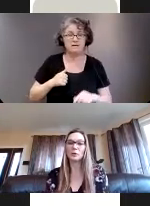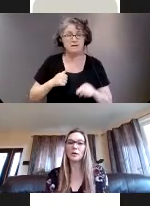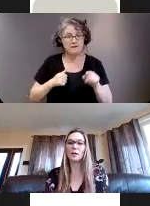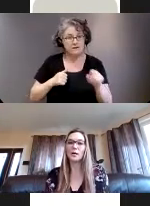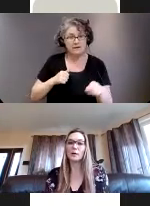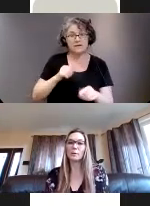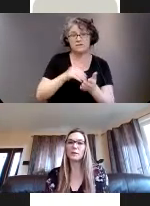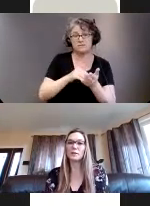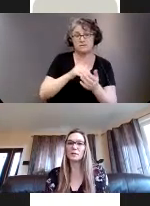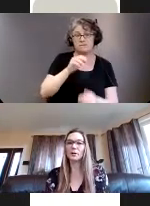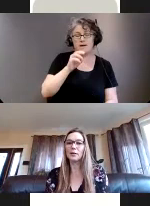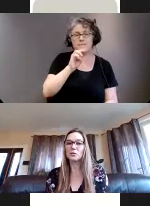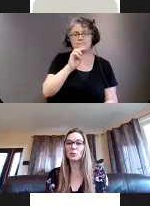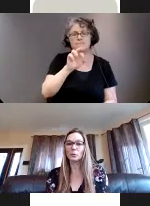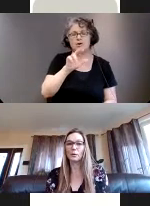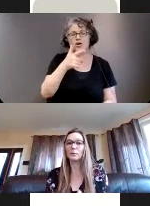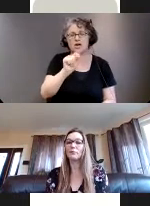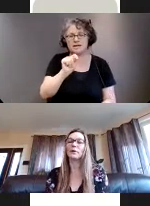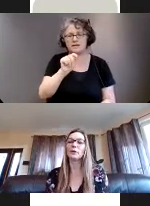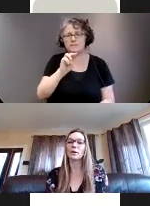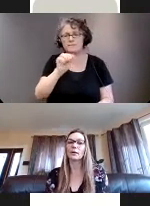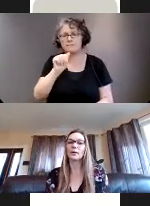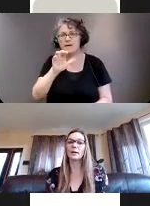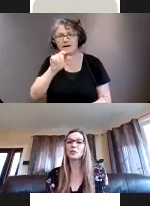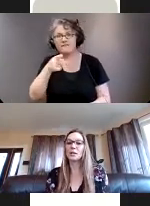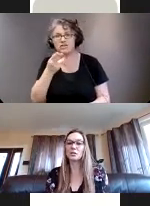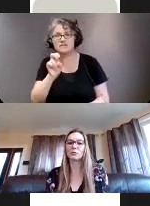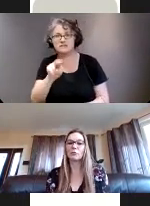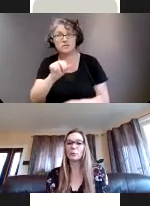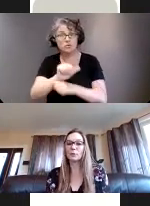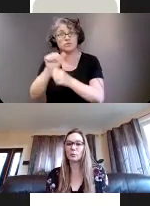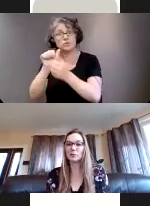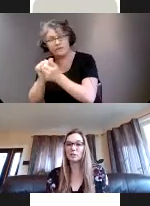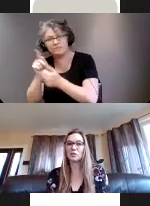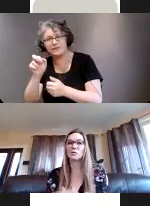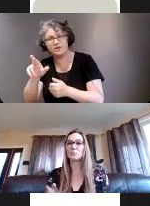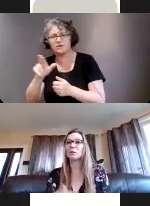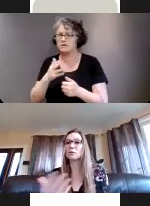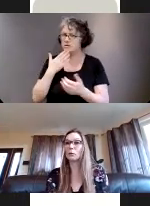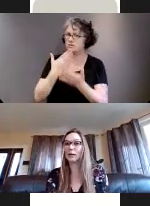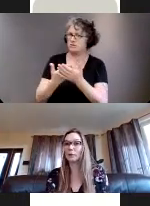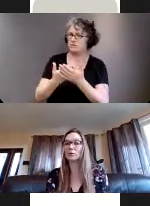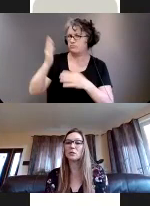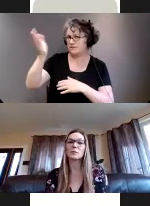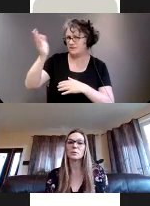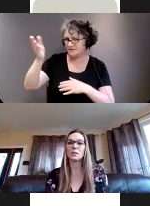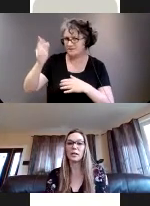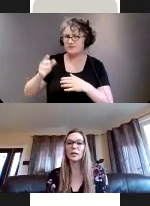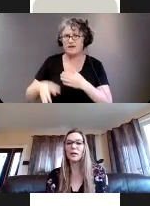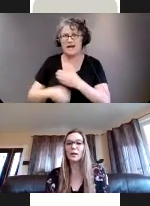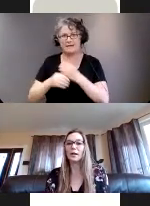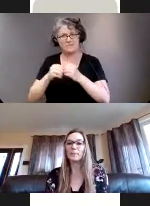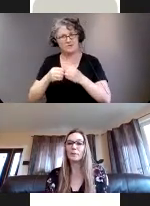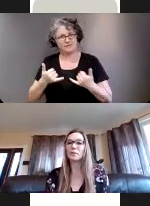with Peter in this area. So that'll be a very educational, informative presentation to build on what Amber has talked about